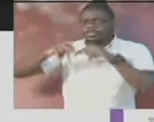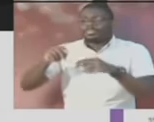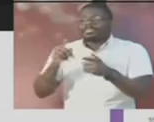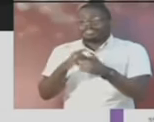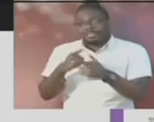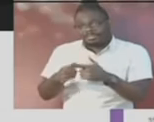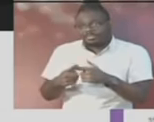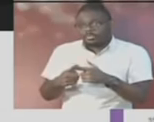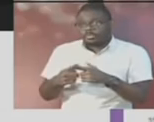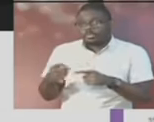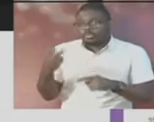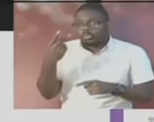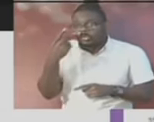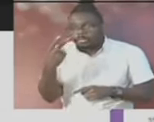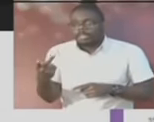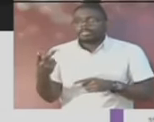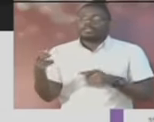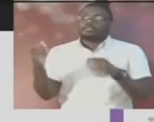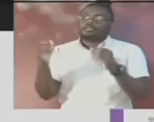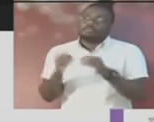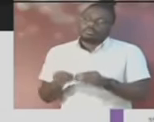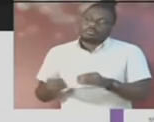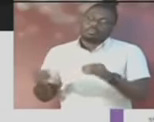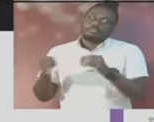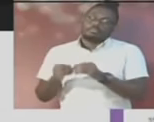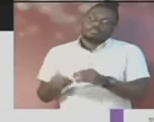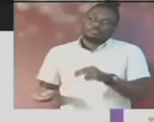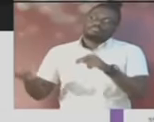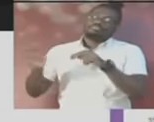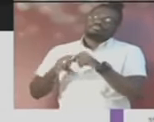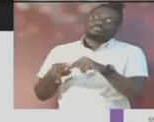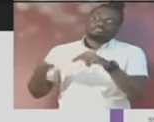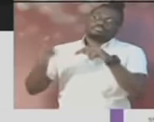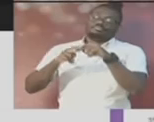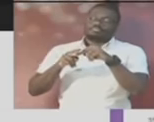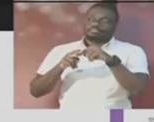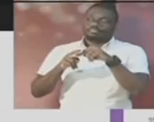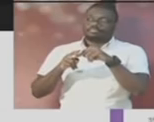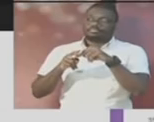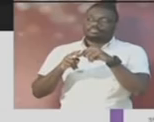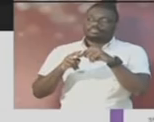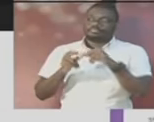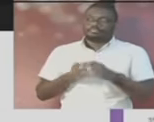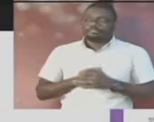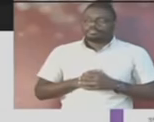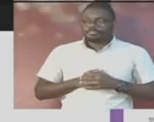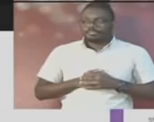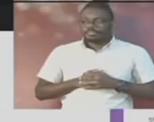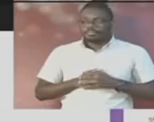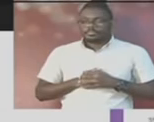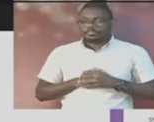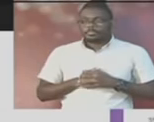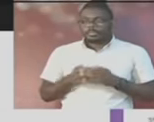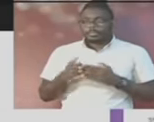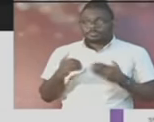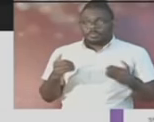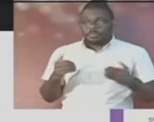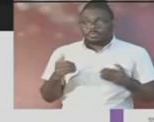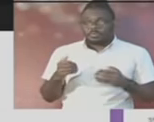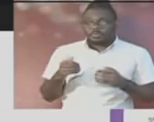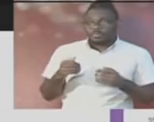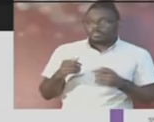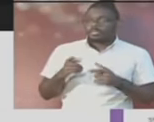upward trend, looking at moving from the relaxation of the sporting measures back to restricting those